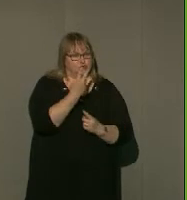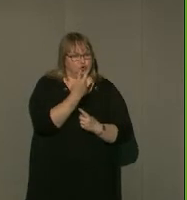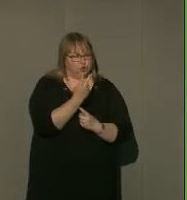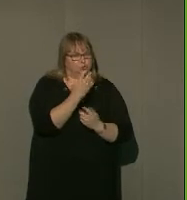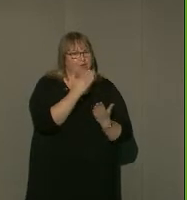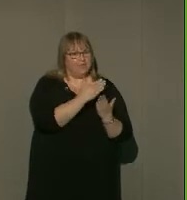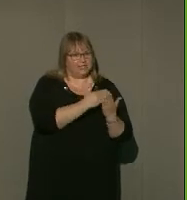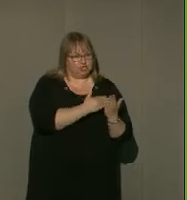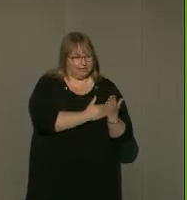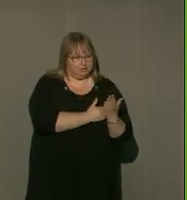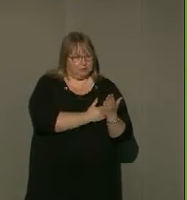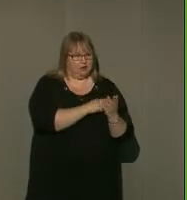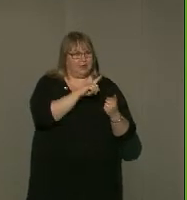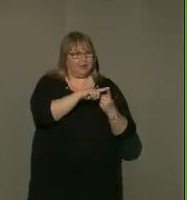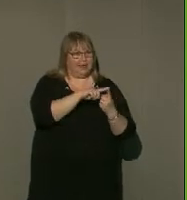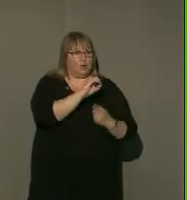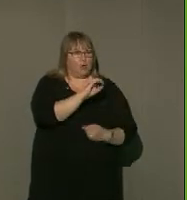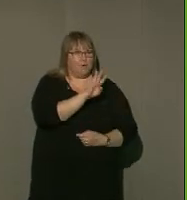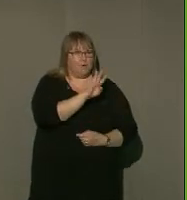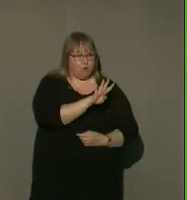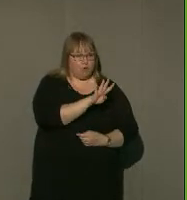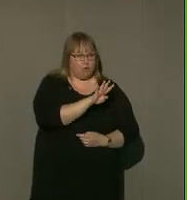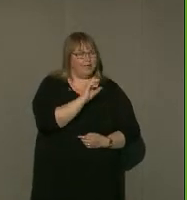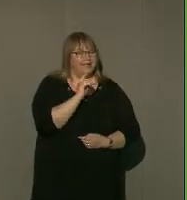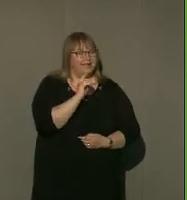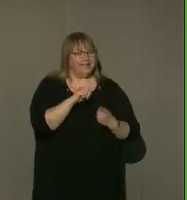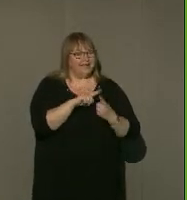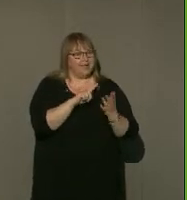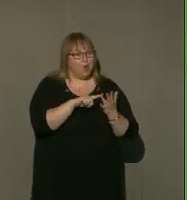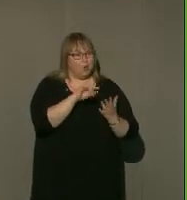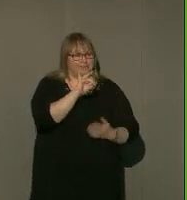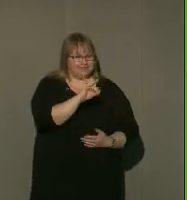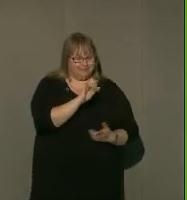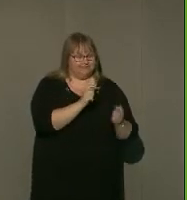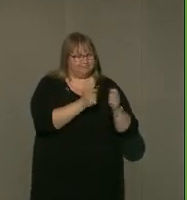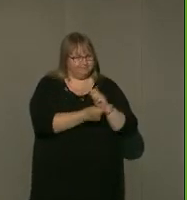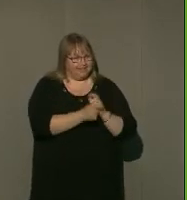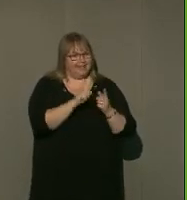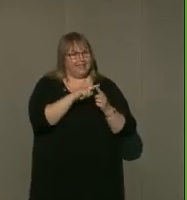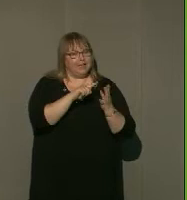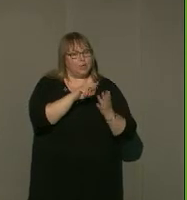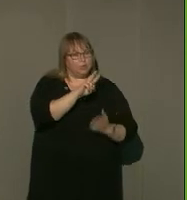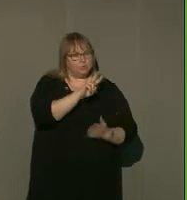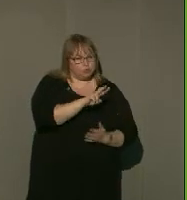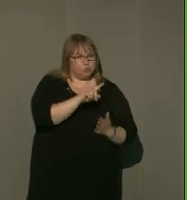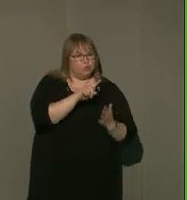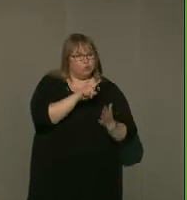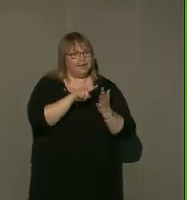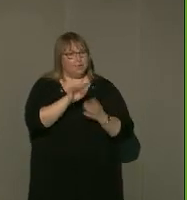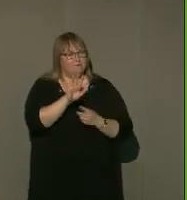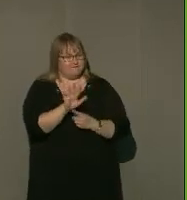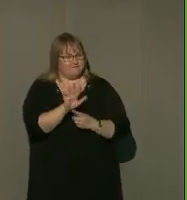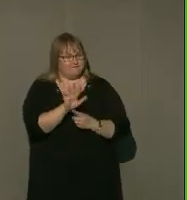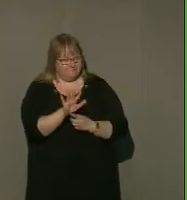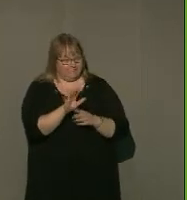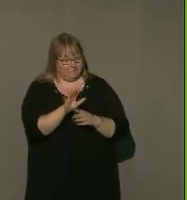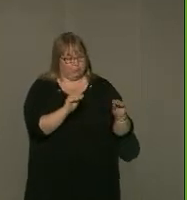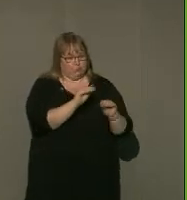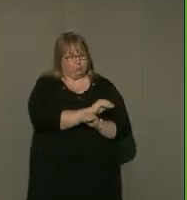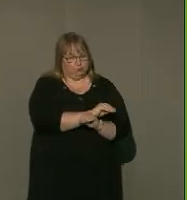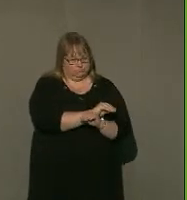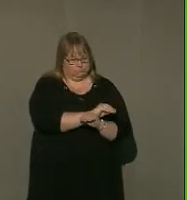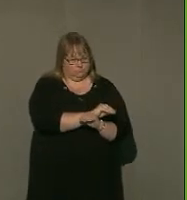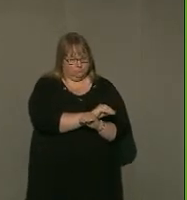agenda from E04 and E07 to E02 and E05. The